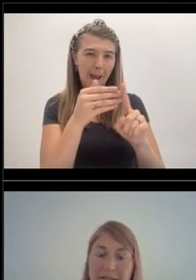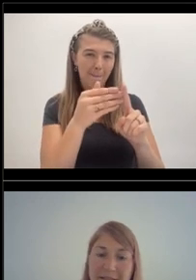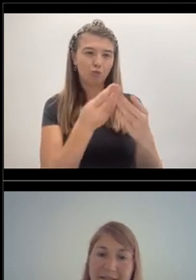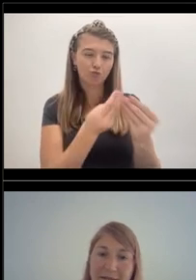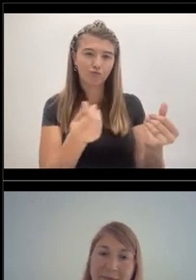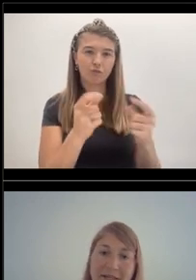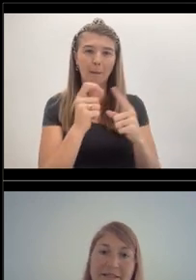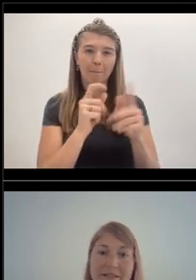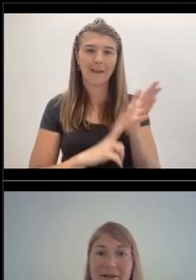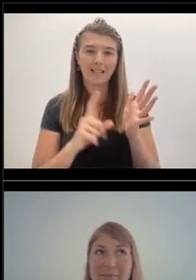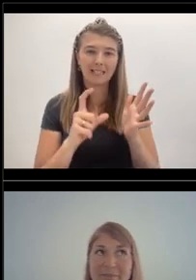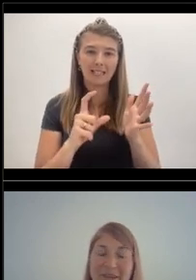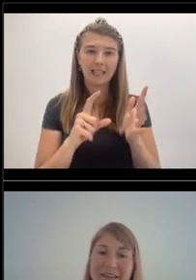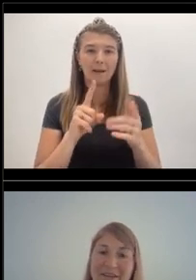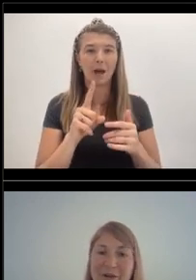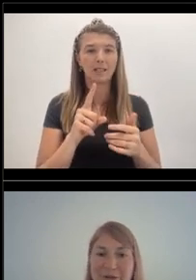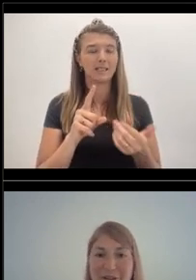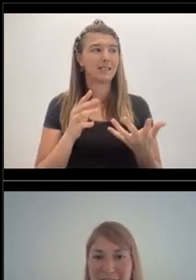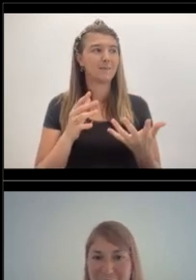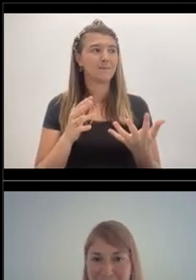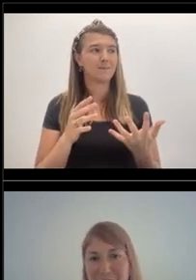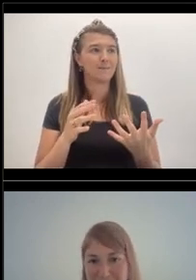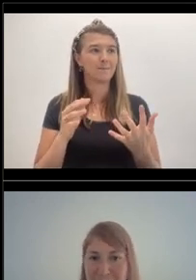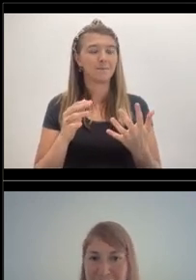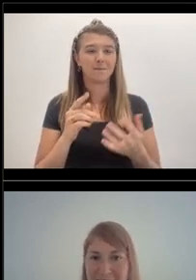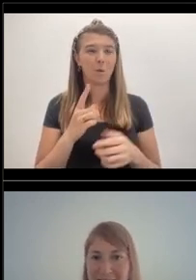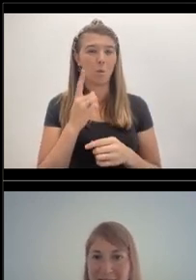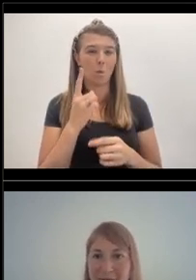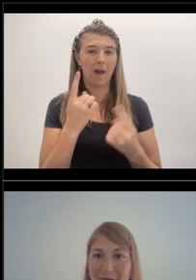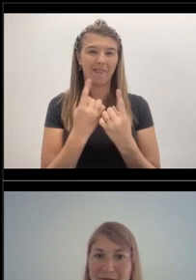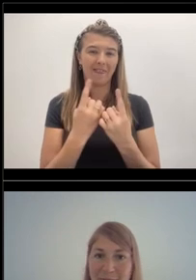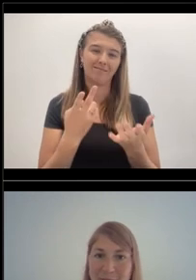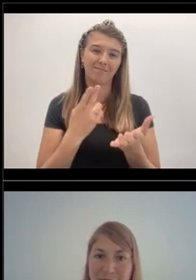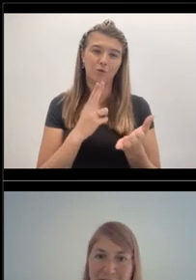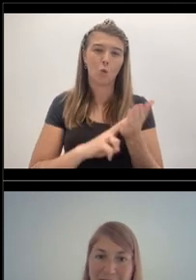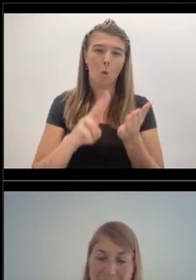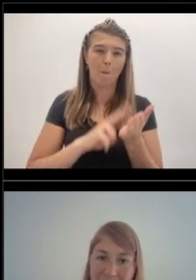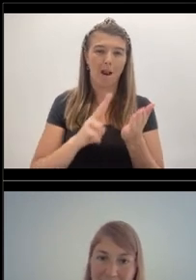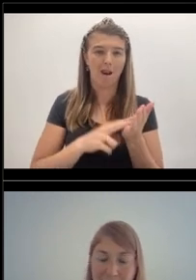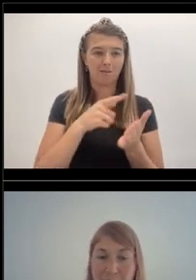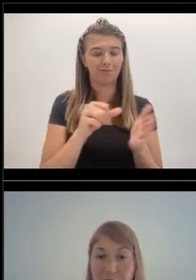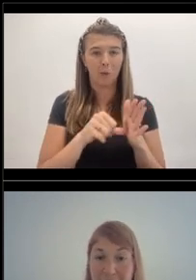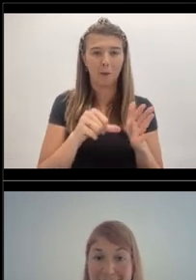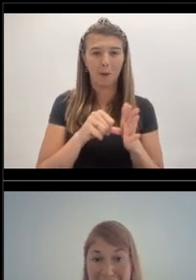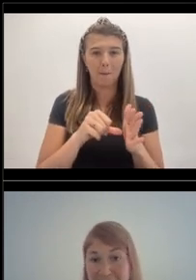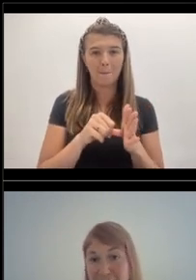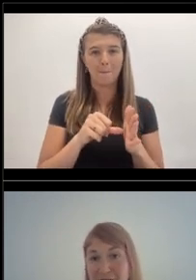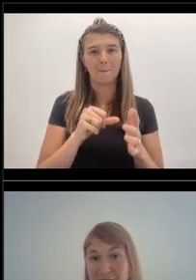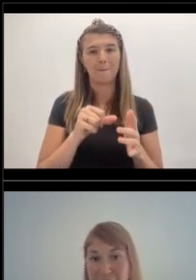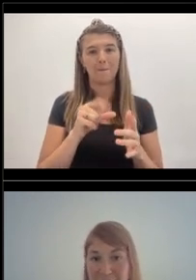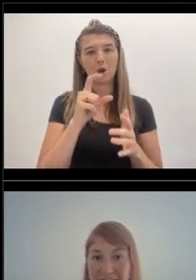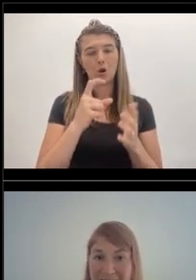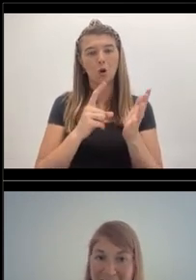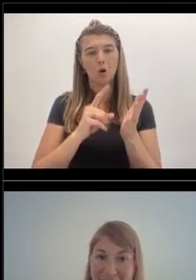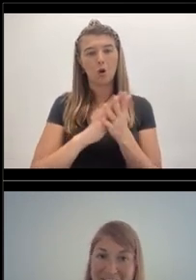So it's one of the usual suspects, let's say, because people say it can form chloric gas, which